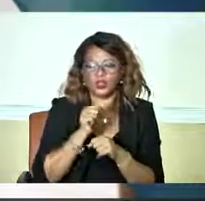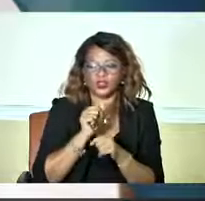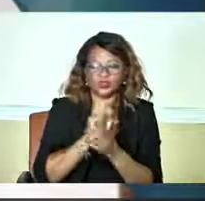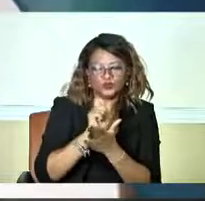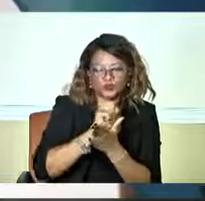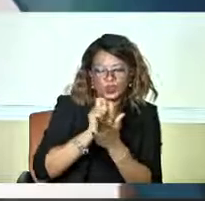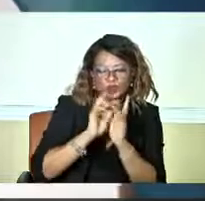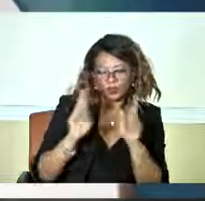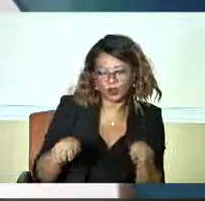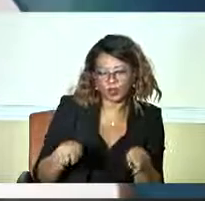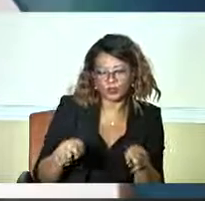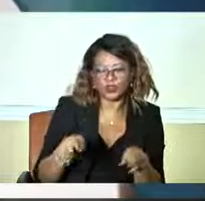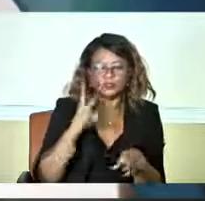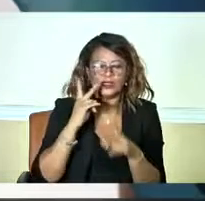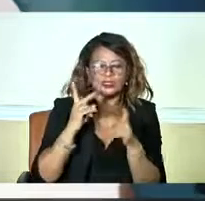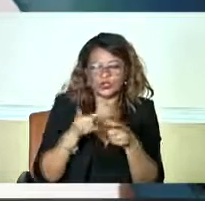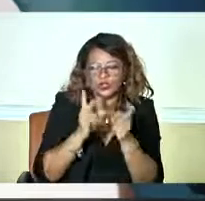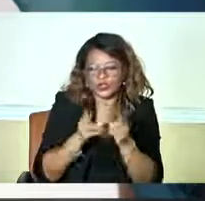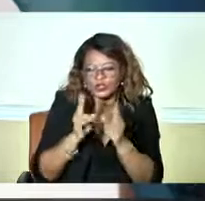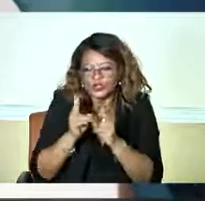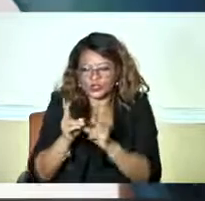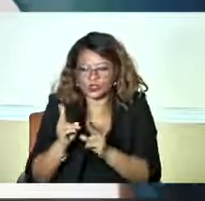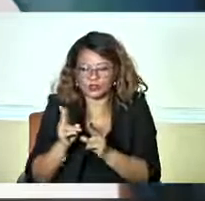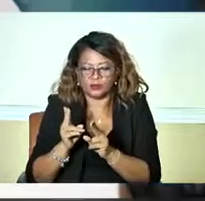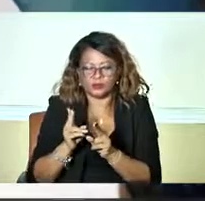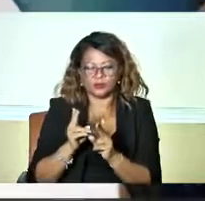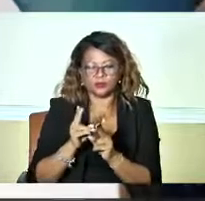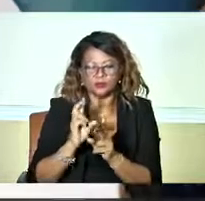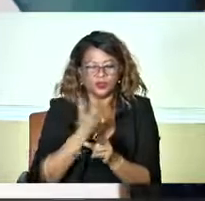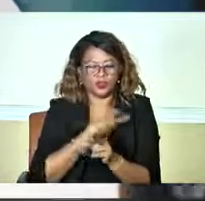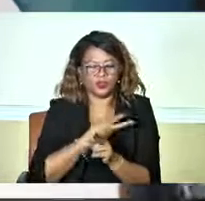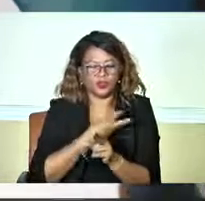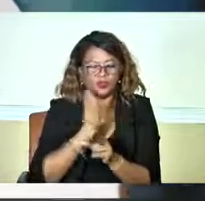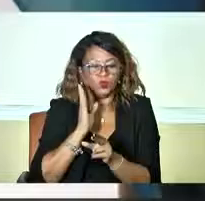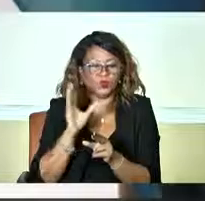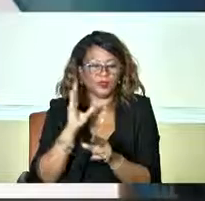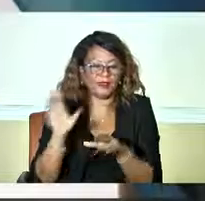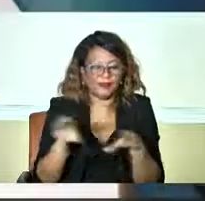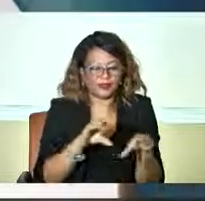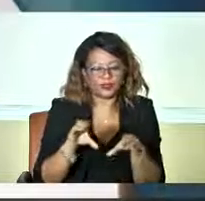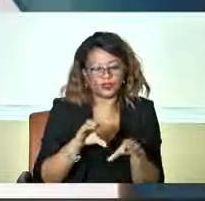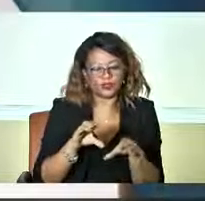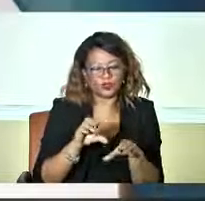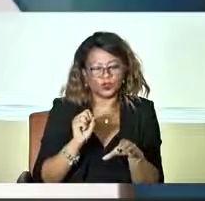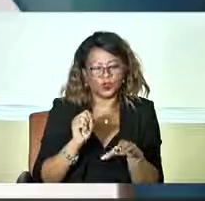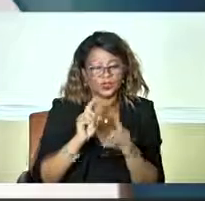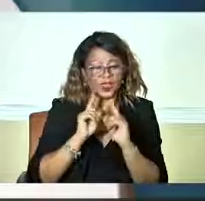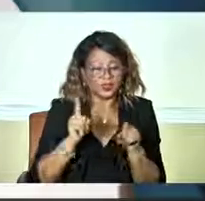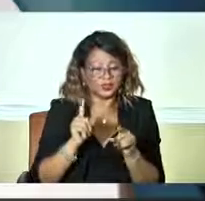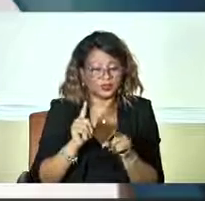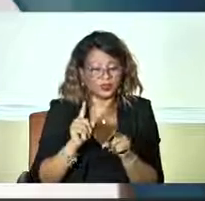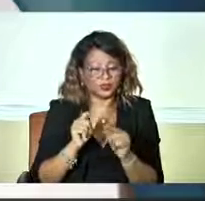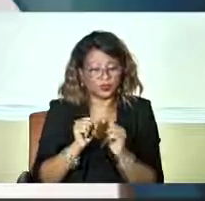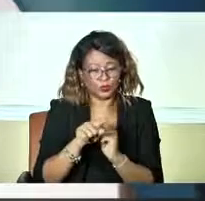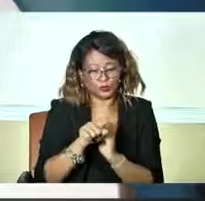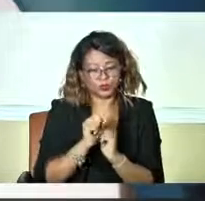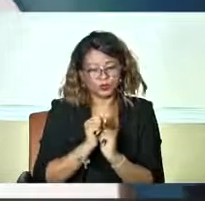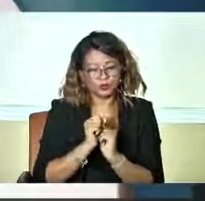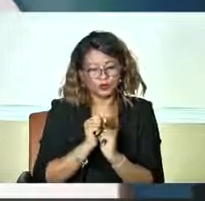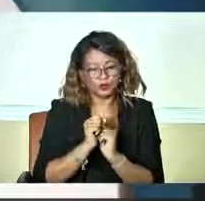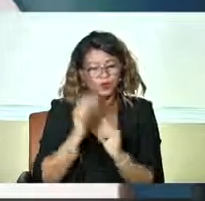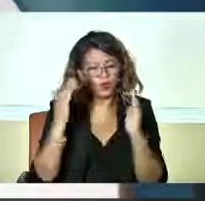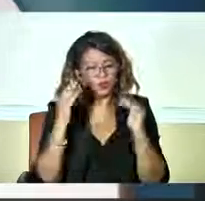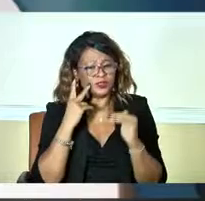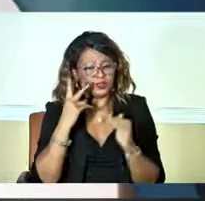write a report, but they see the urgency on which we are going to act. So to answer your question, I hope we will see